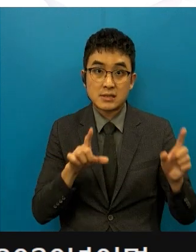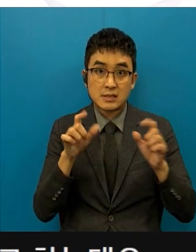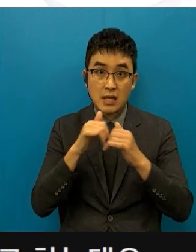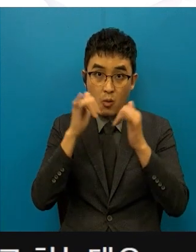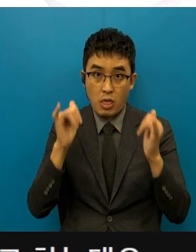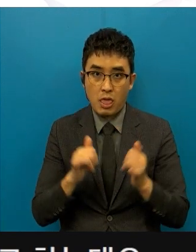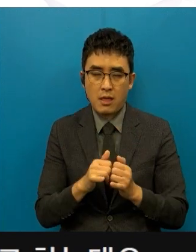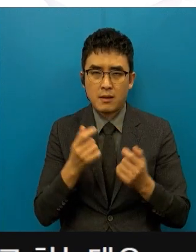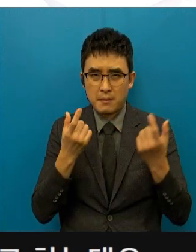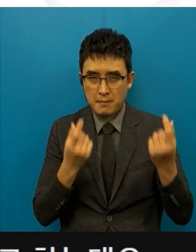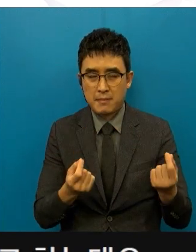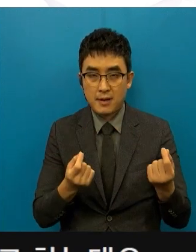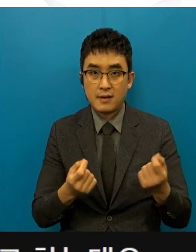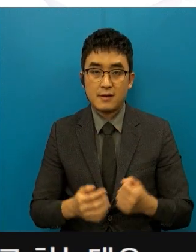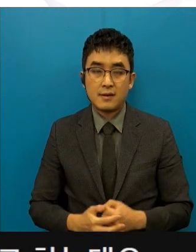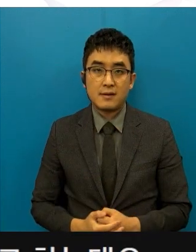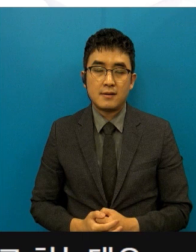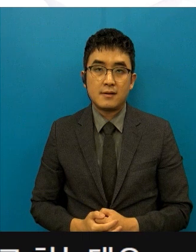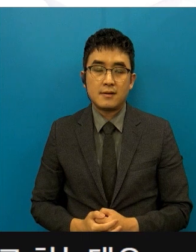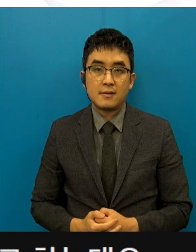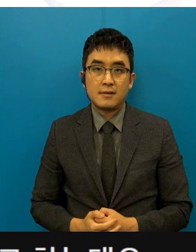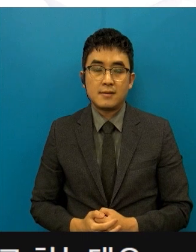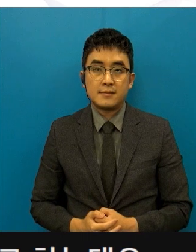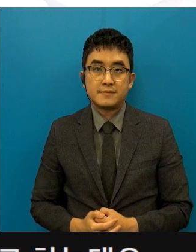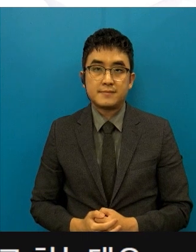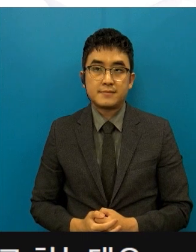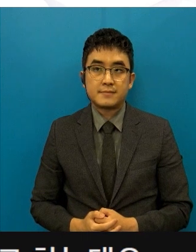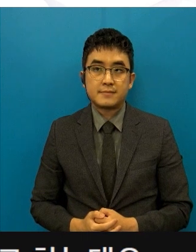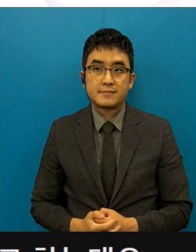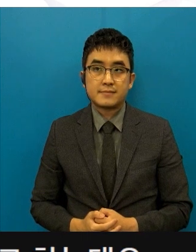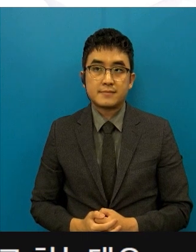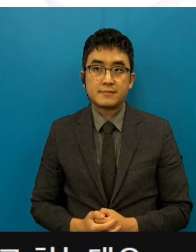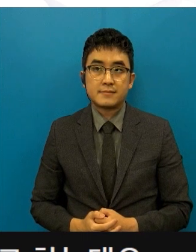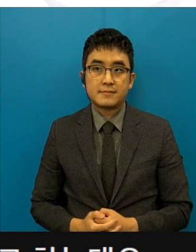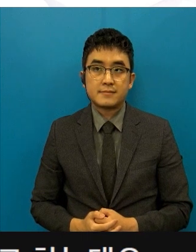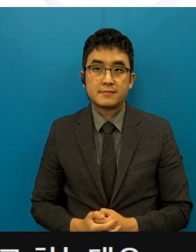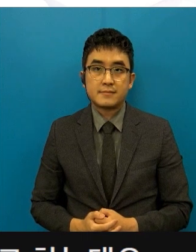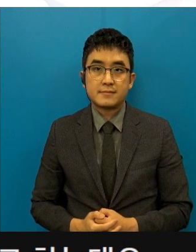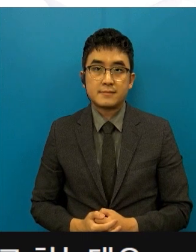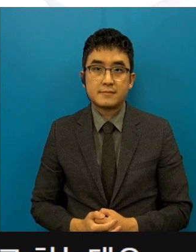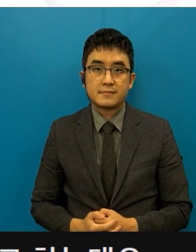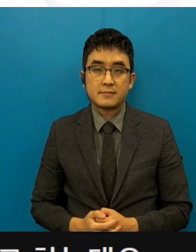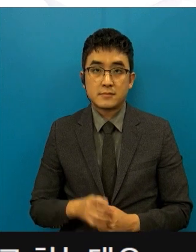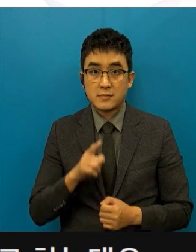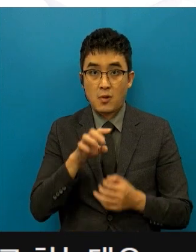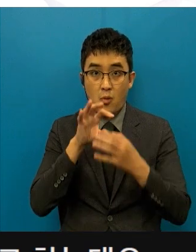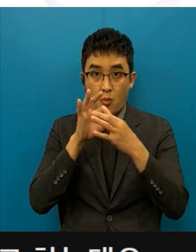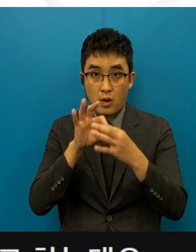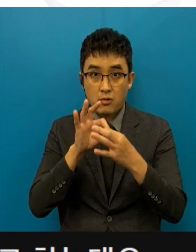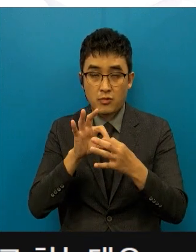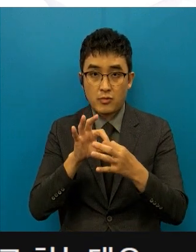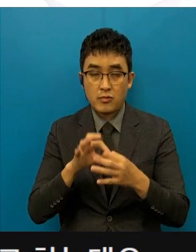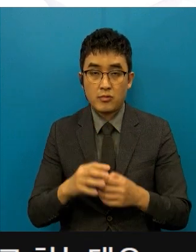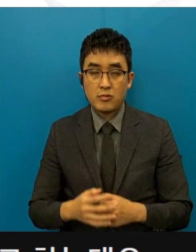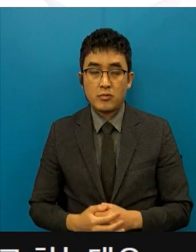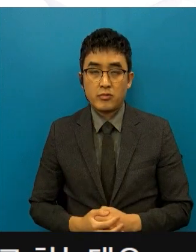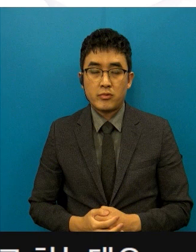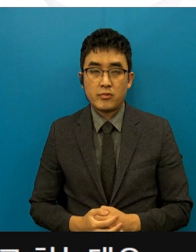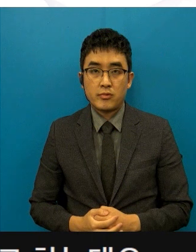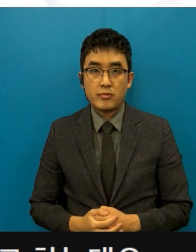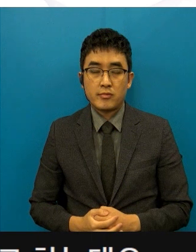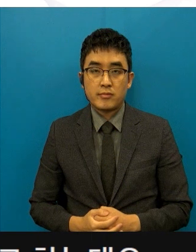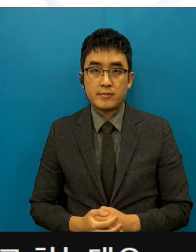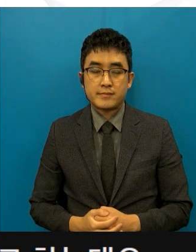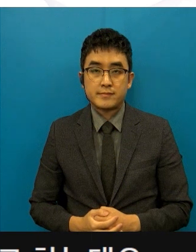dying and death with dignity. In 2008, there is a proposal